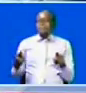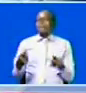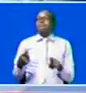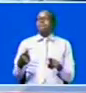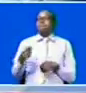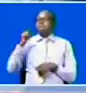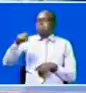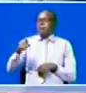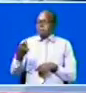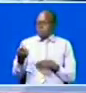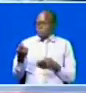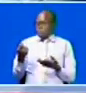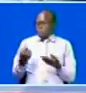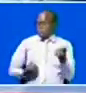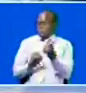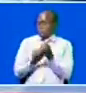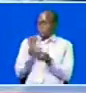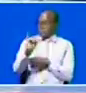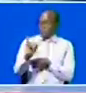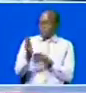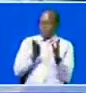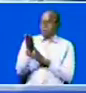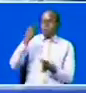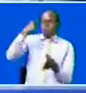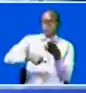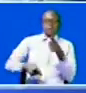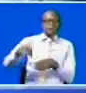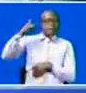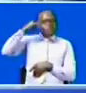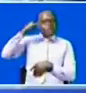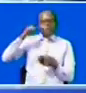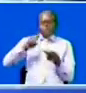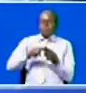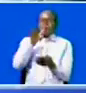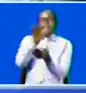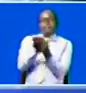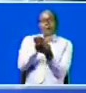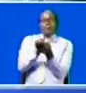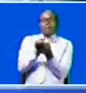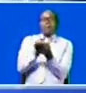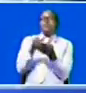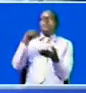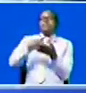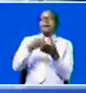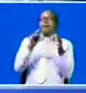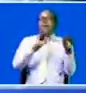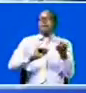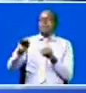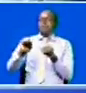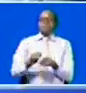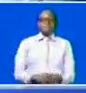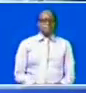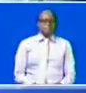to help fund part of Uhuru's Big Four agenda through tax on mobile money and bank-to-bank money transfers. Rita Tinina